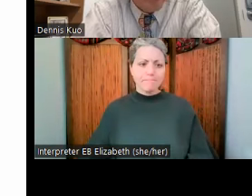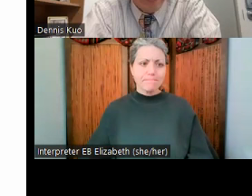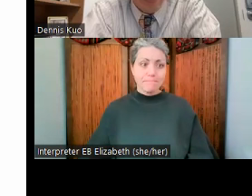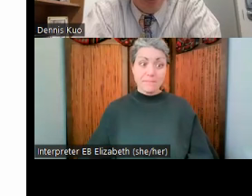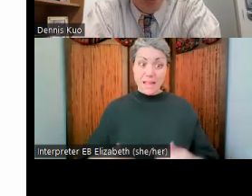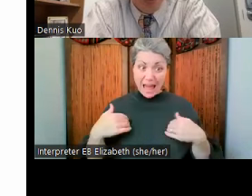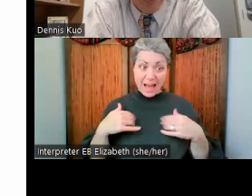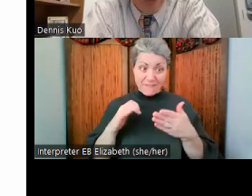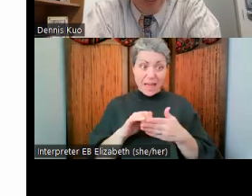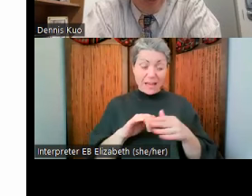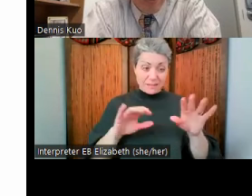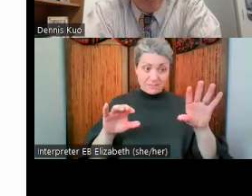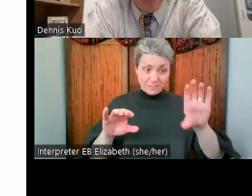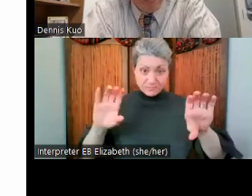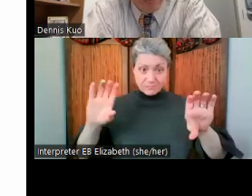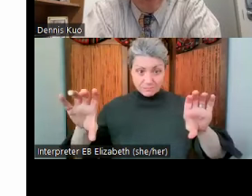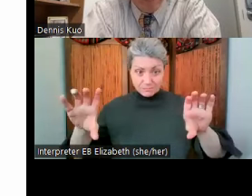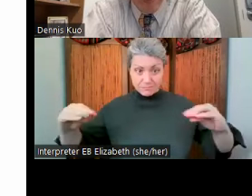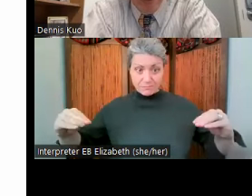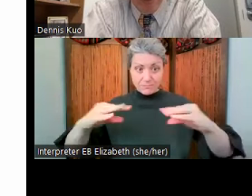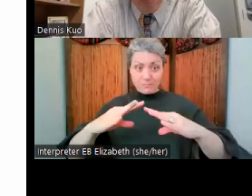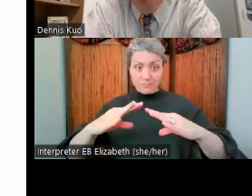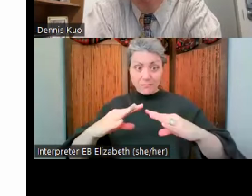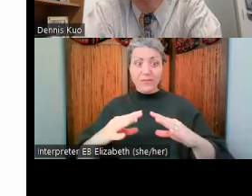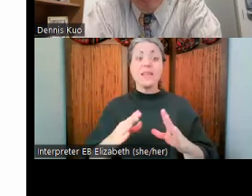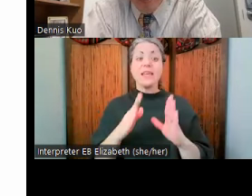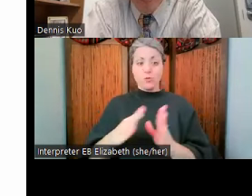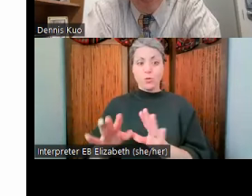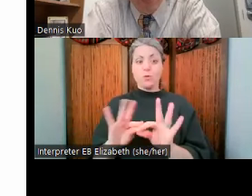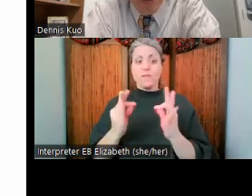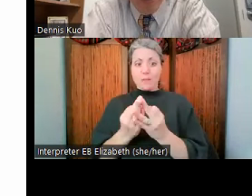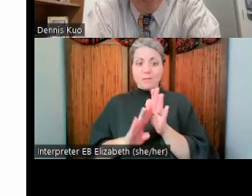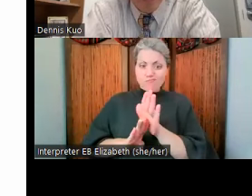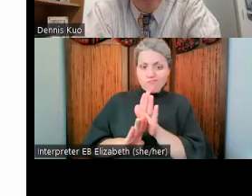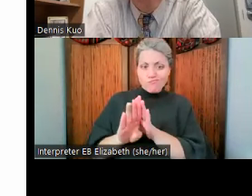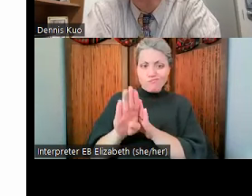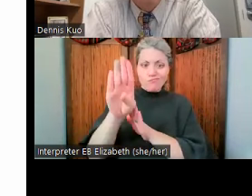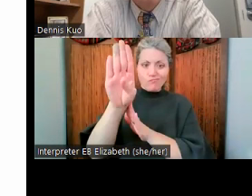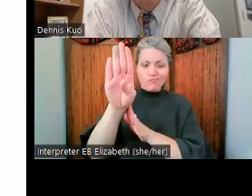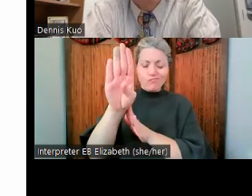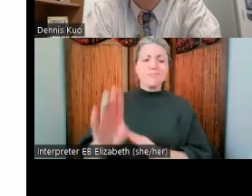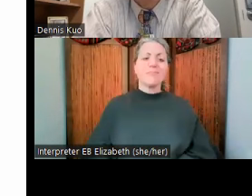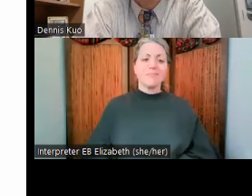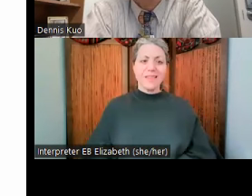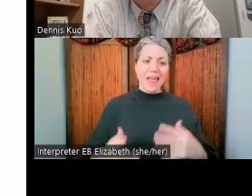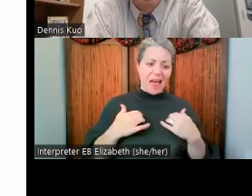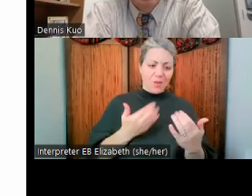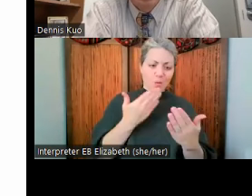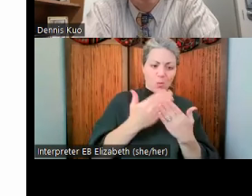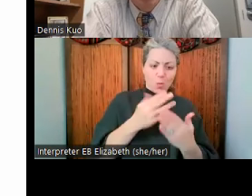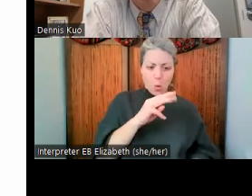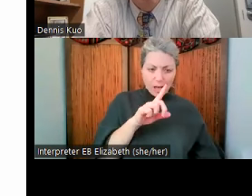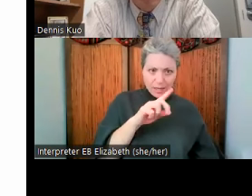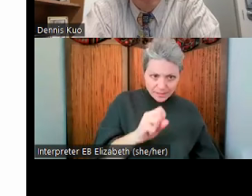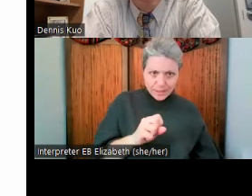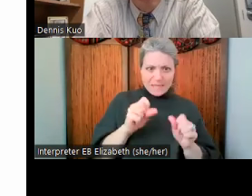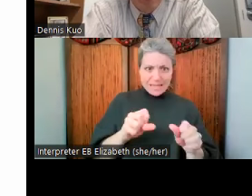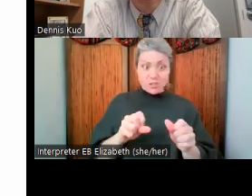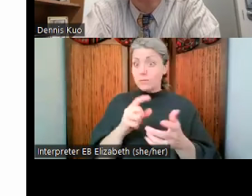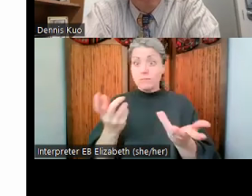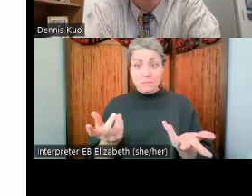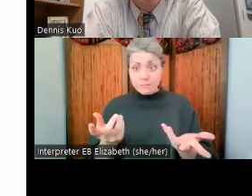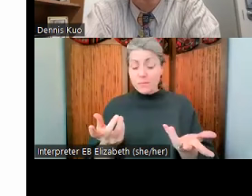that allows children that builds towards health and wellness and development potential, individual and families